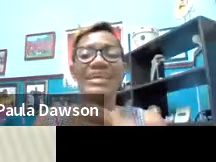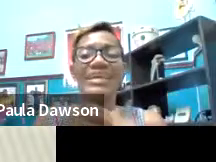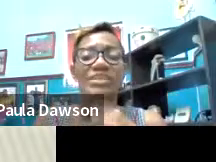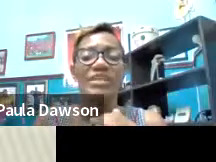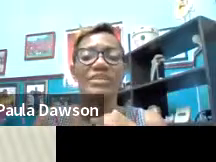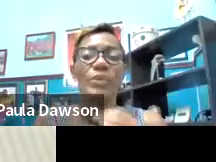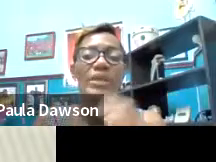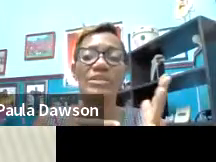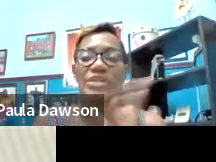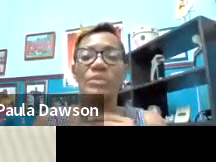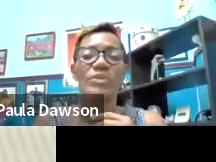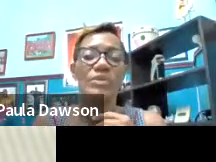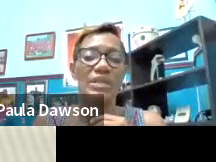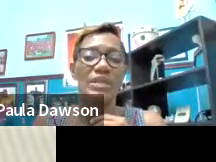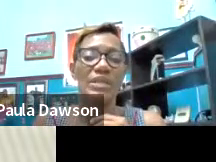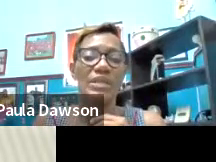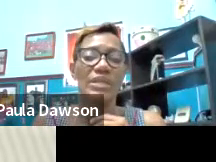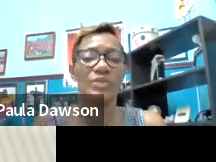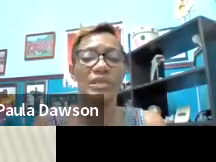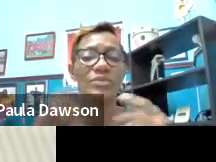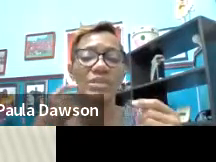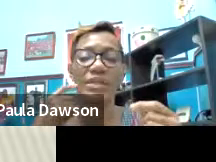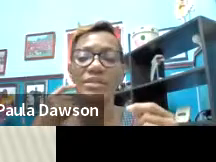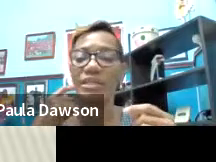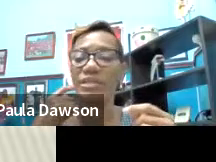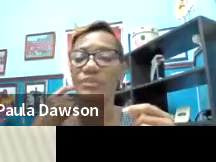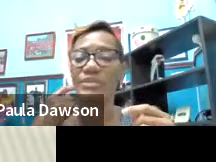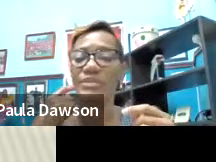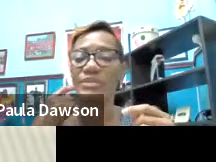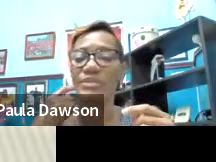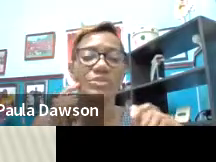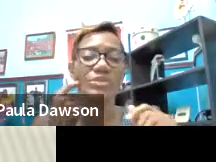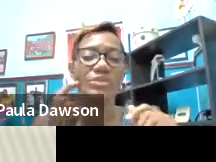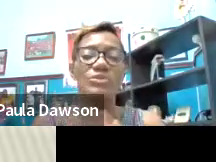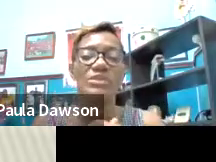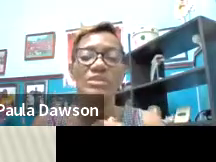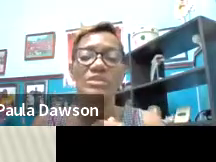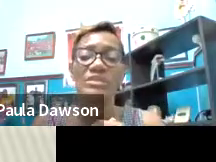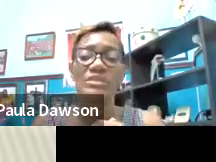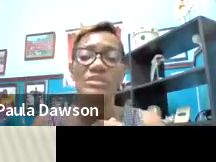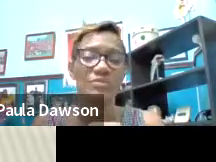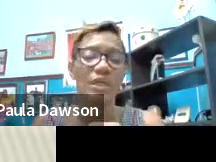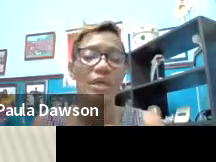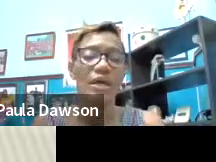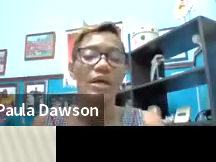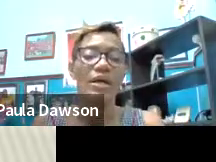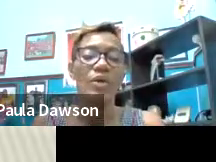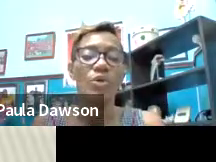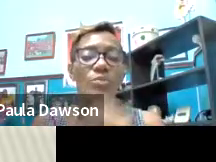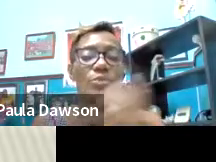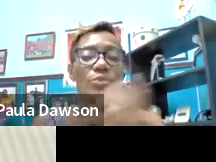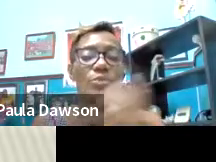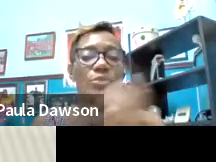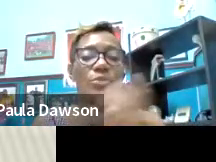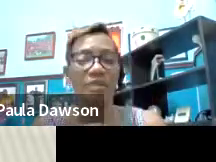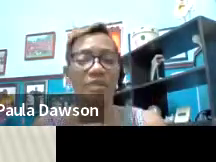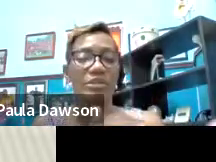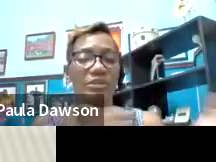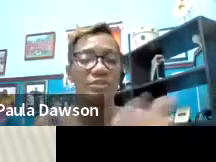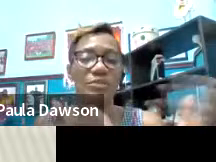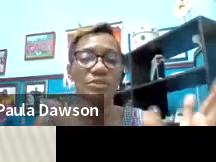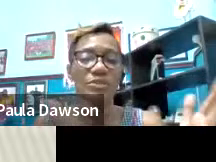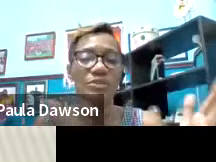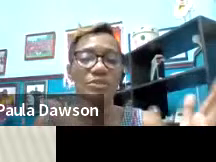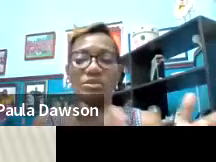when we're going to inject now, we can inject with local anesthetics. We can use lidocaine, which is similar to what you use at the dentist, or